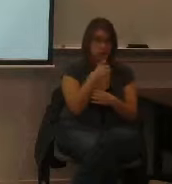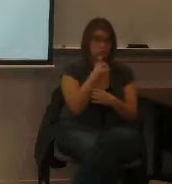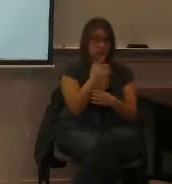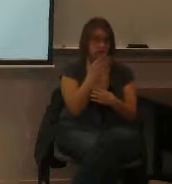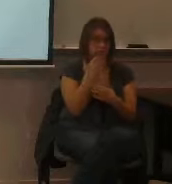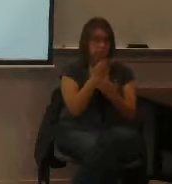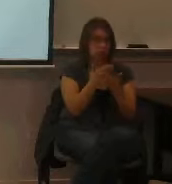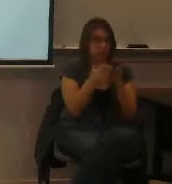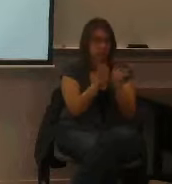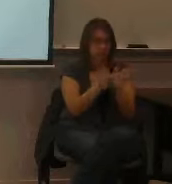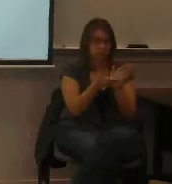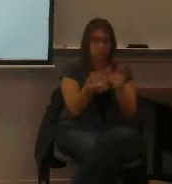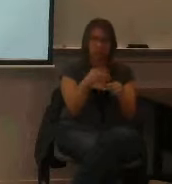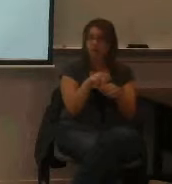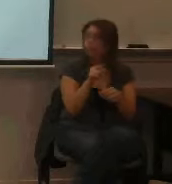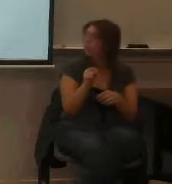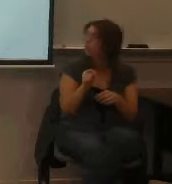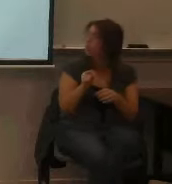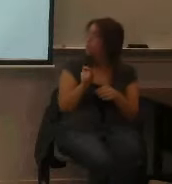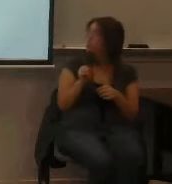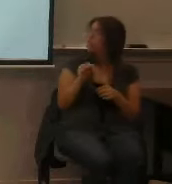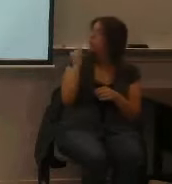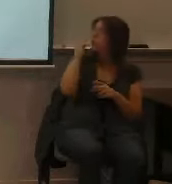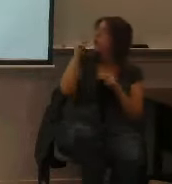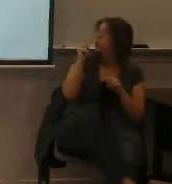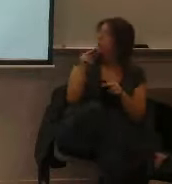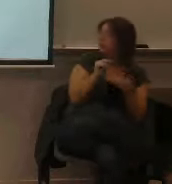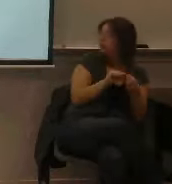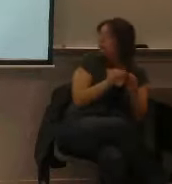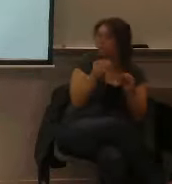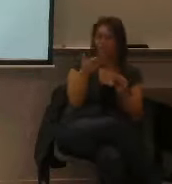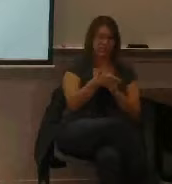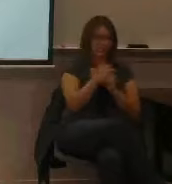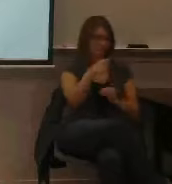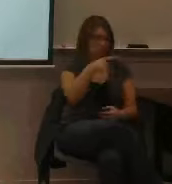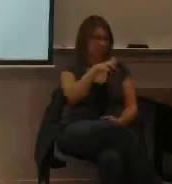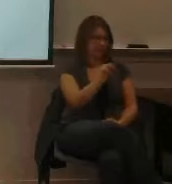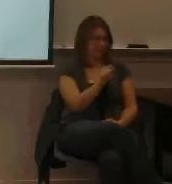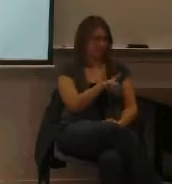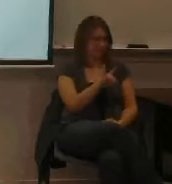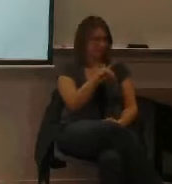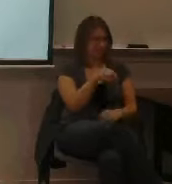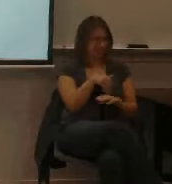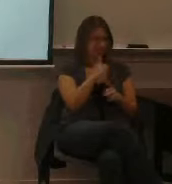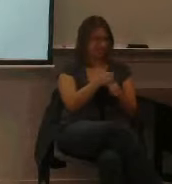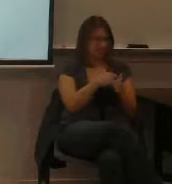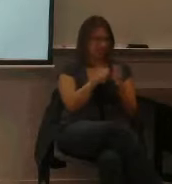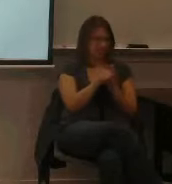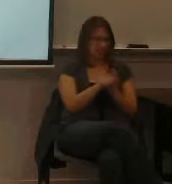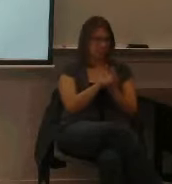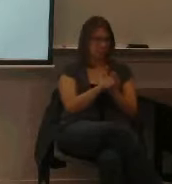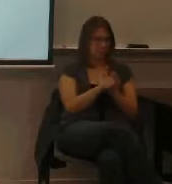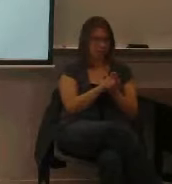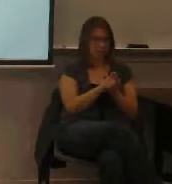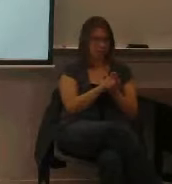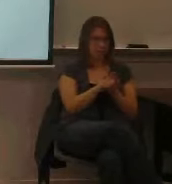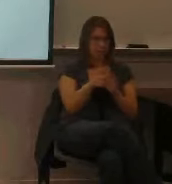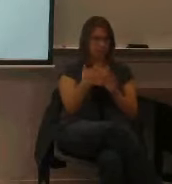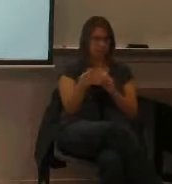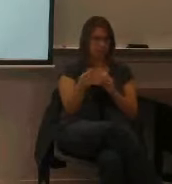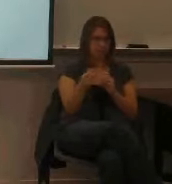really general stuff in it. And so if we look at the number of fish species found in each sample,